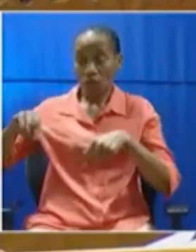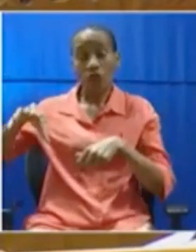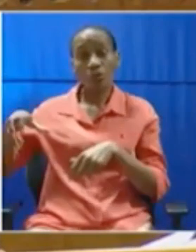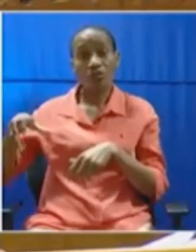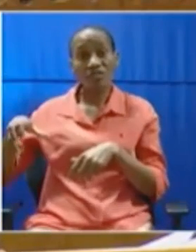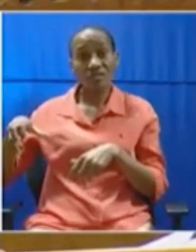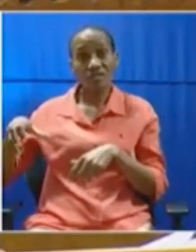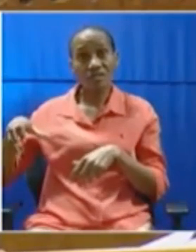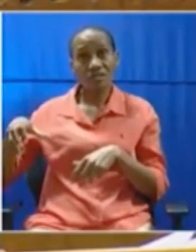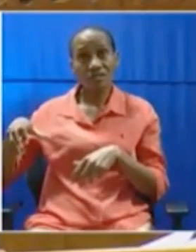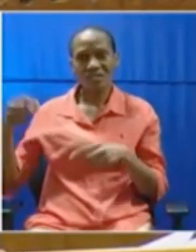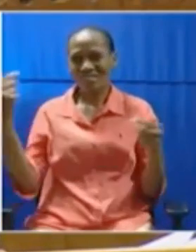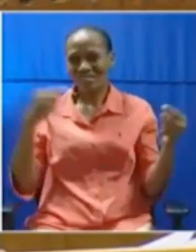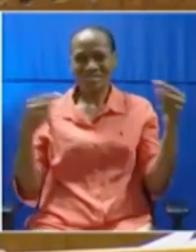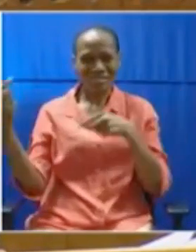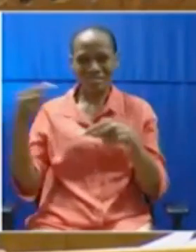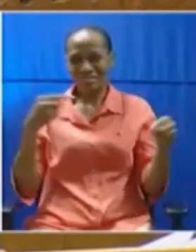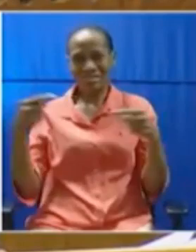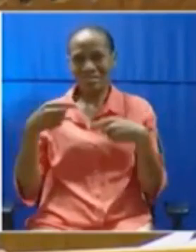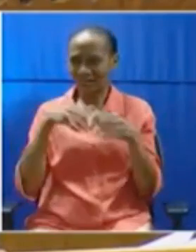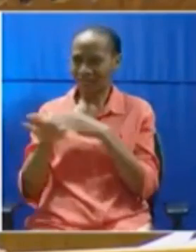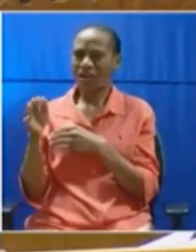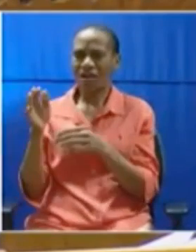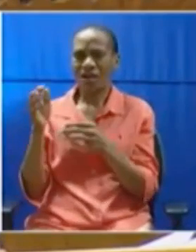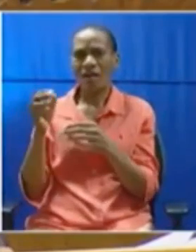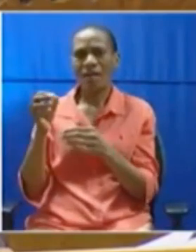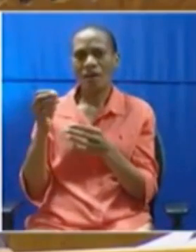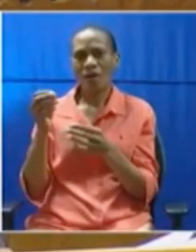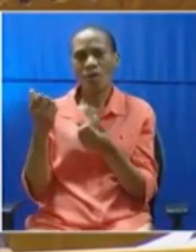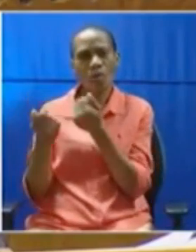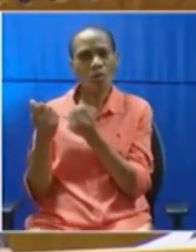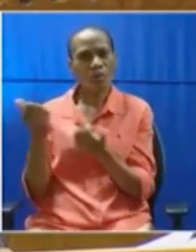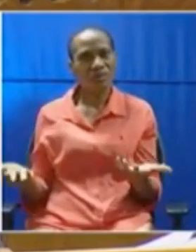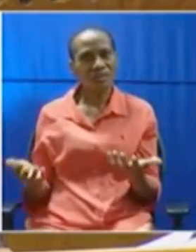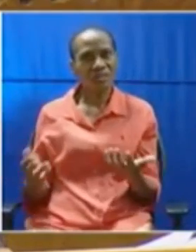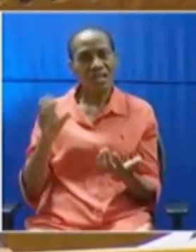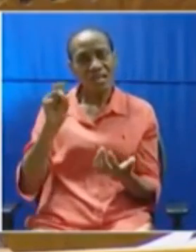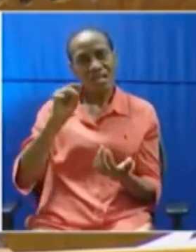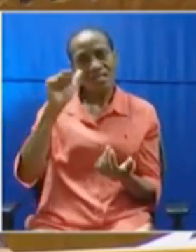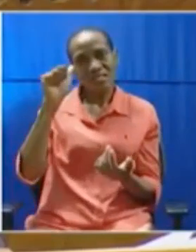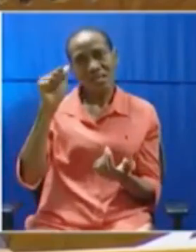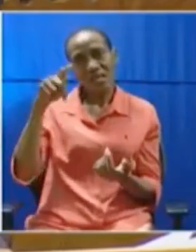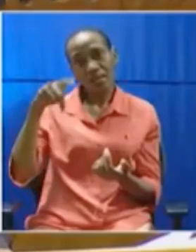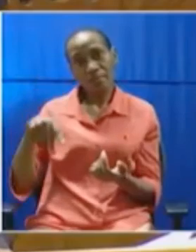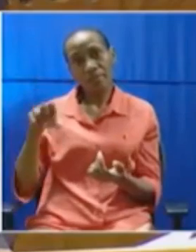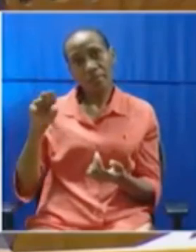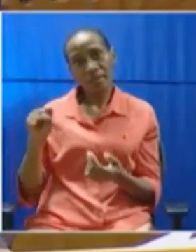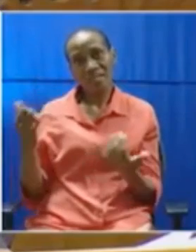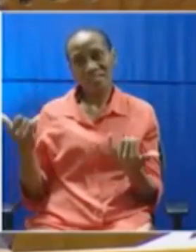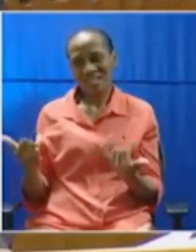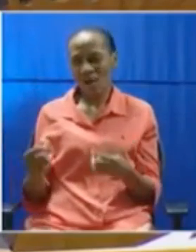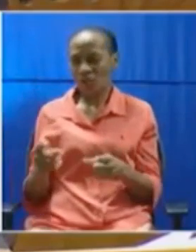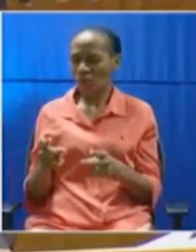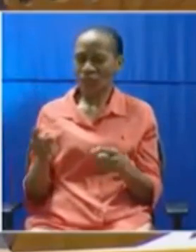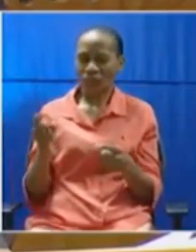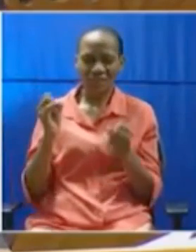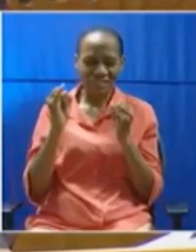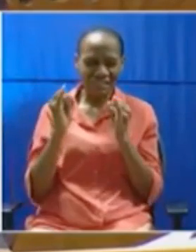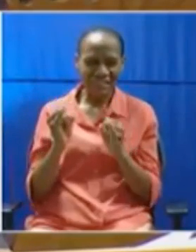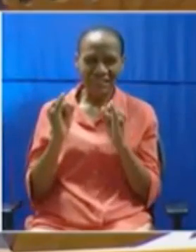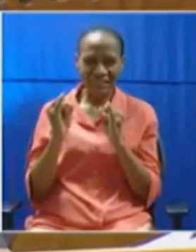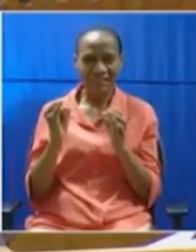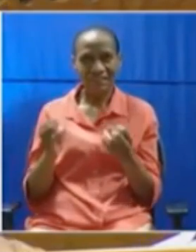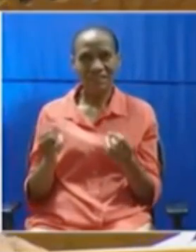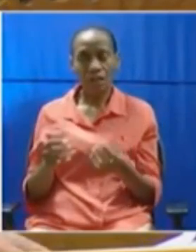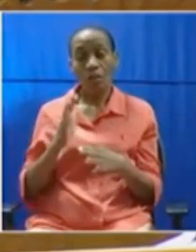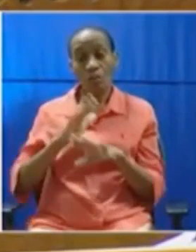charges against each other. At the moment, our senior management in SAPS are really in dire straits, and 10 people are dying every day in